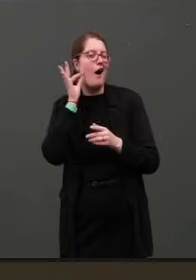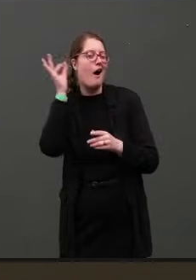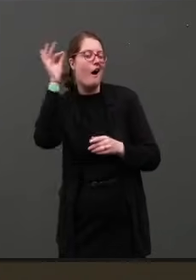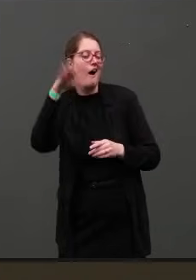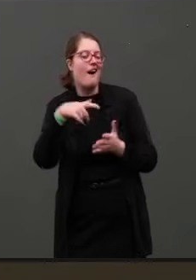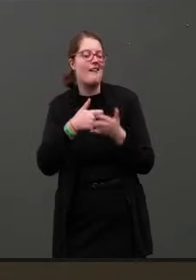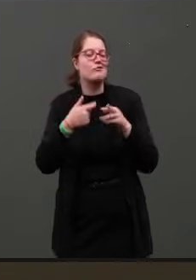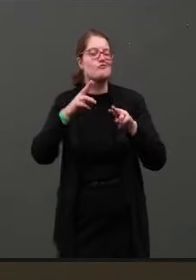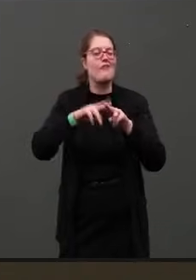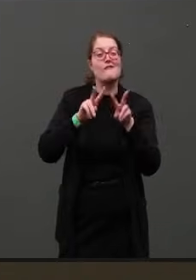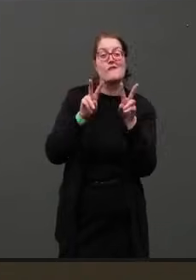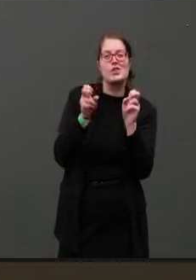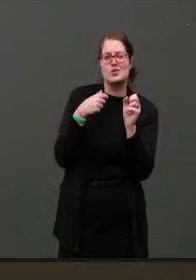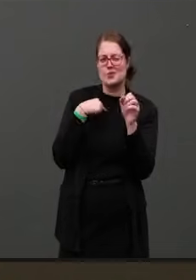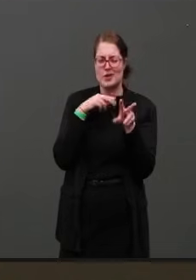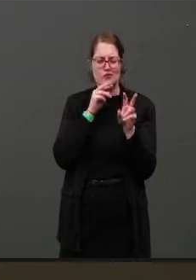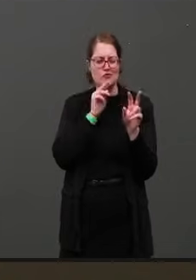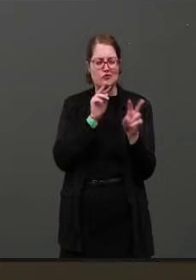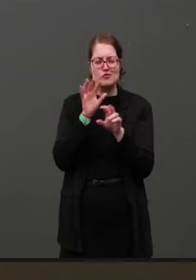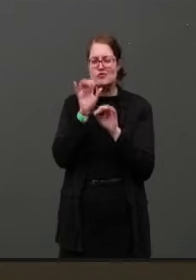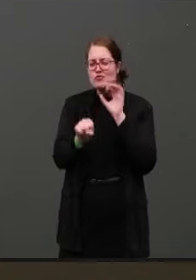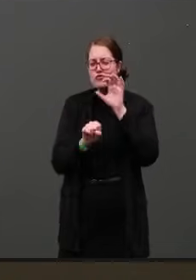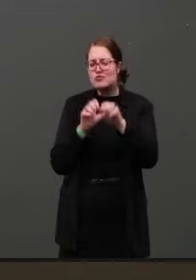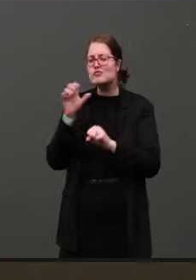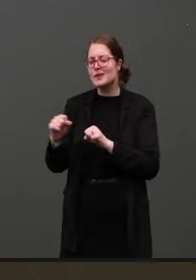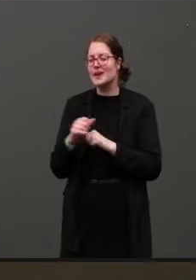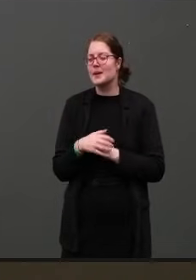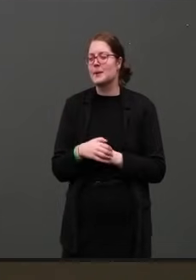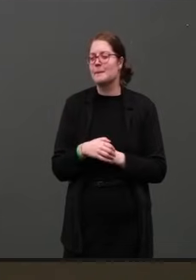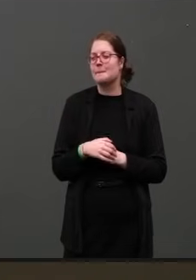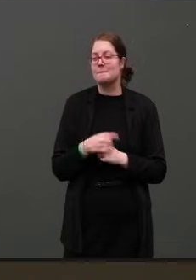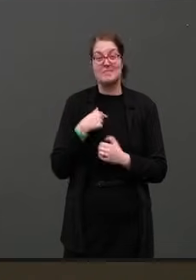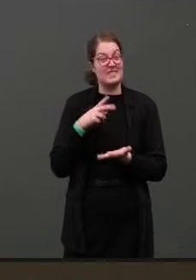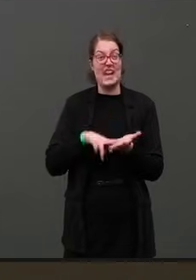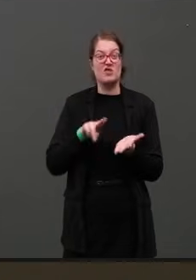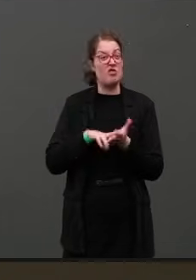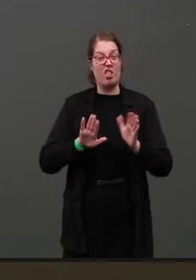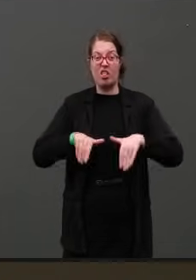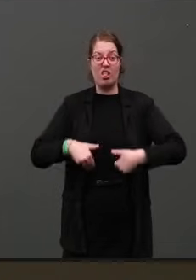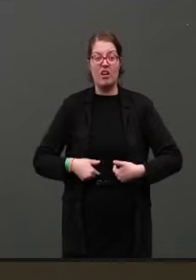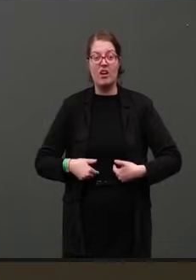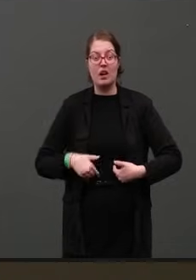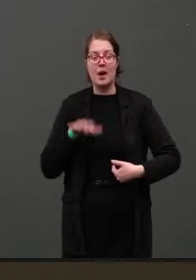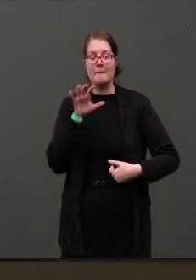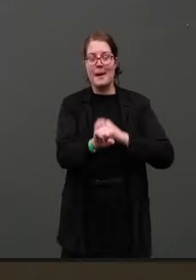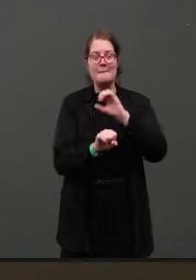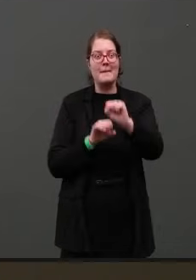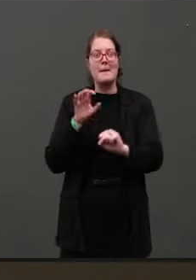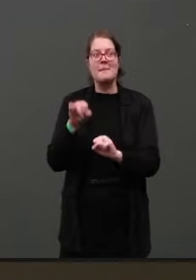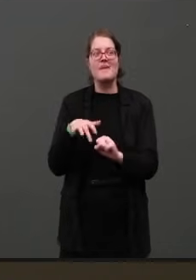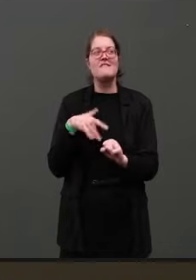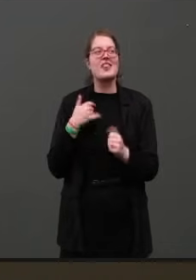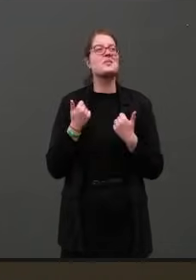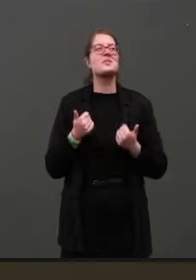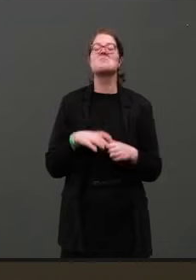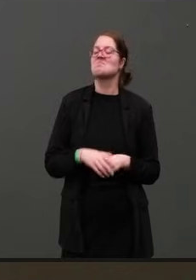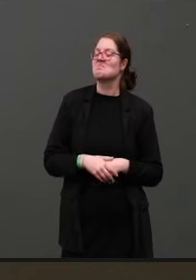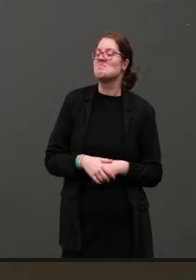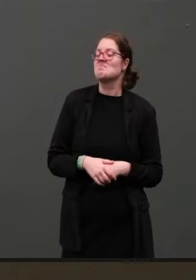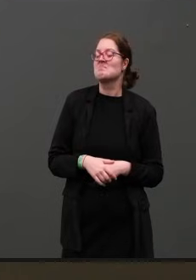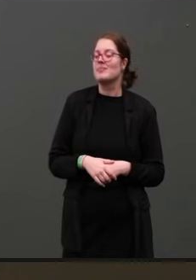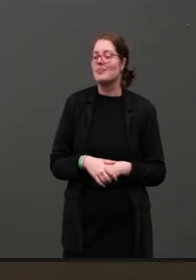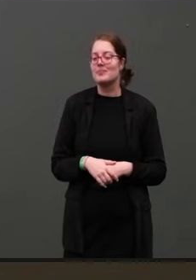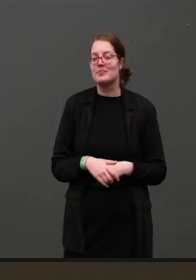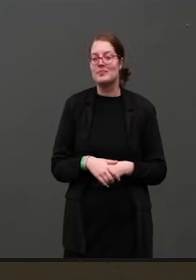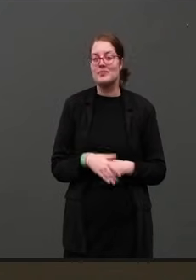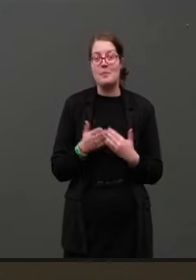on the lookout for these things because it's in our nature. And when we find them, we feel good. So the more that